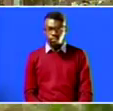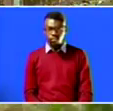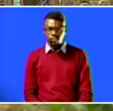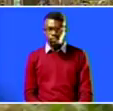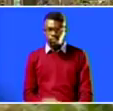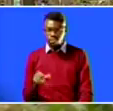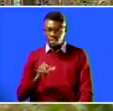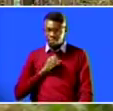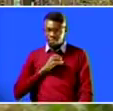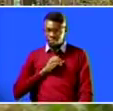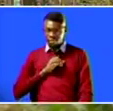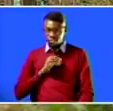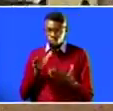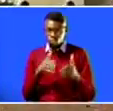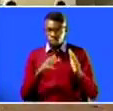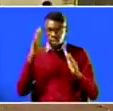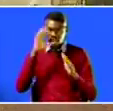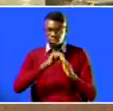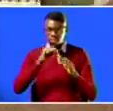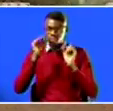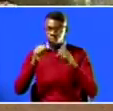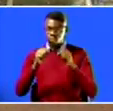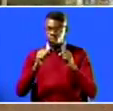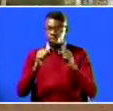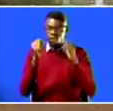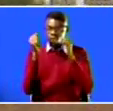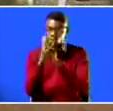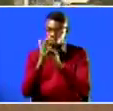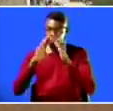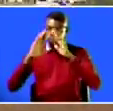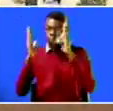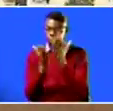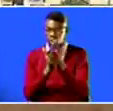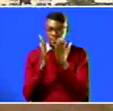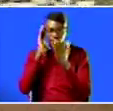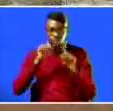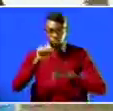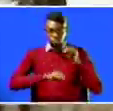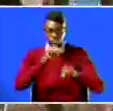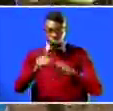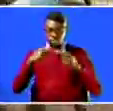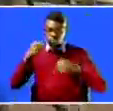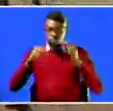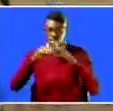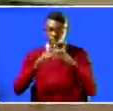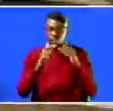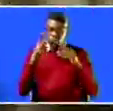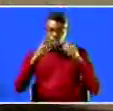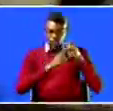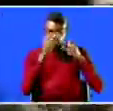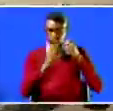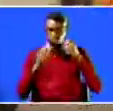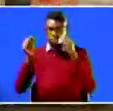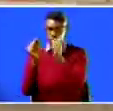fears she may lose a chance to participate in the 14th World Deaf Cycling Championship, which begins on the 26th of October